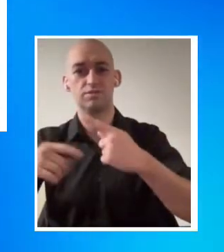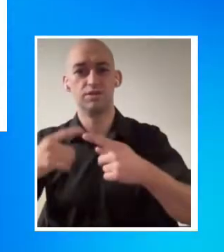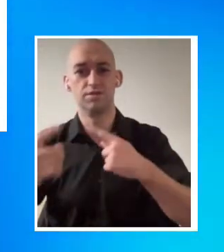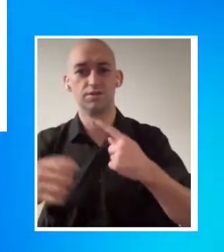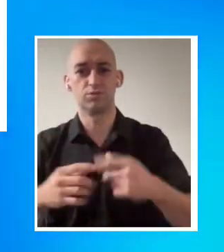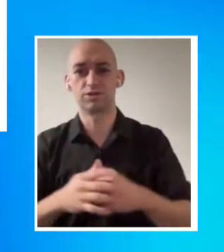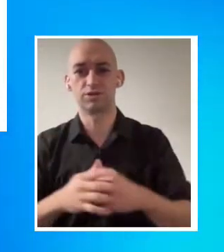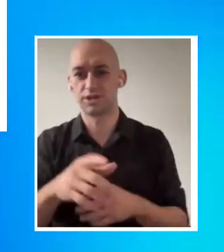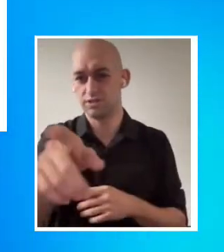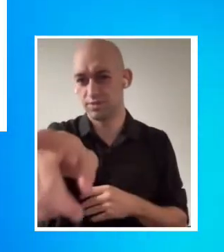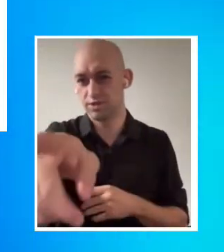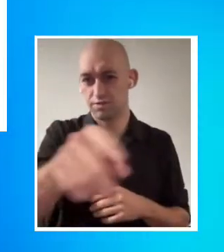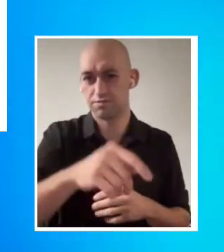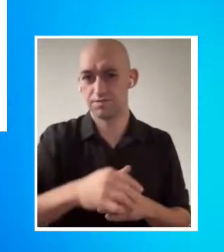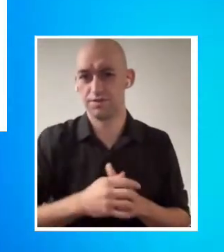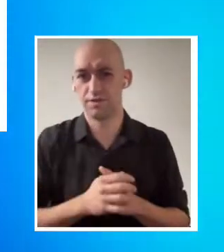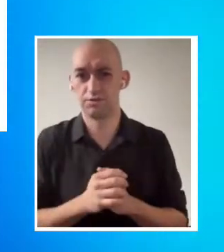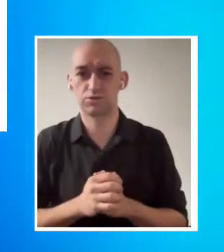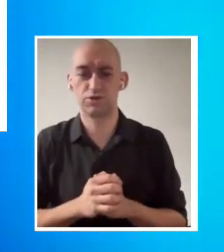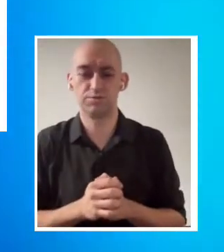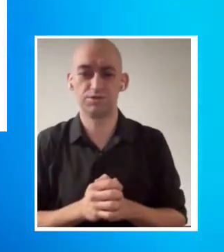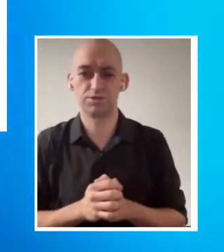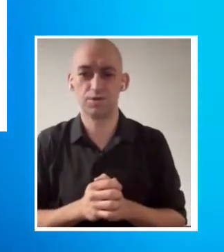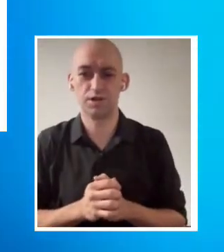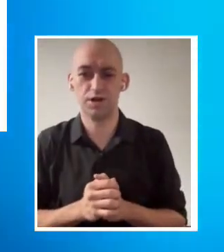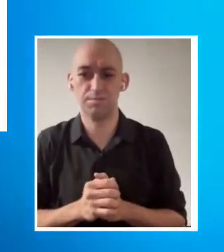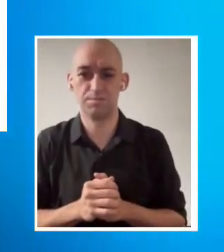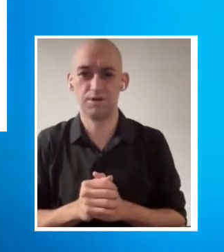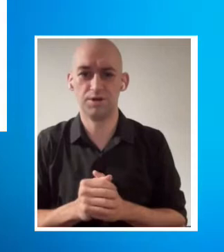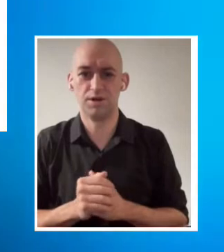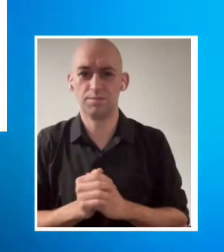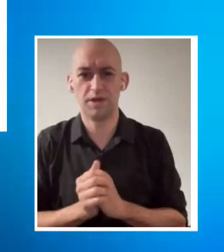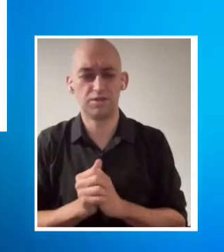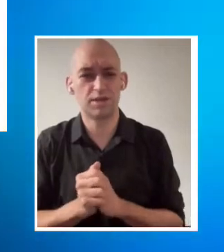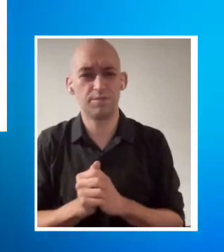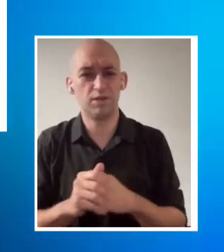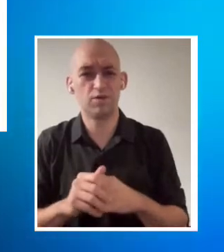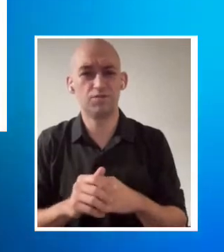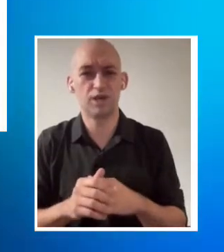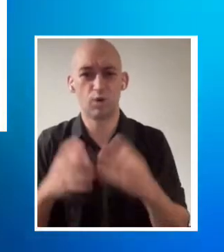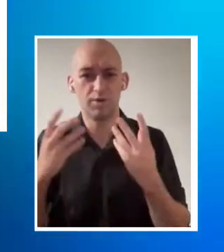how this, this works. I can see myself in that little screen, which is cool.